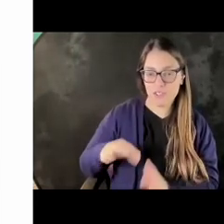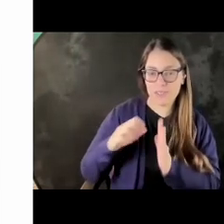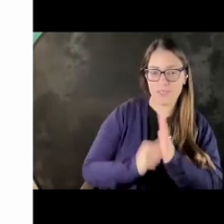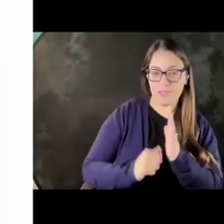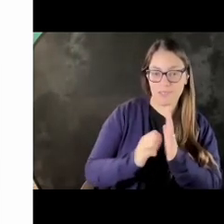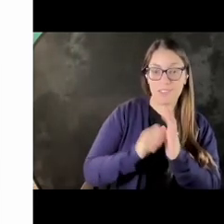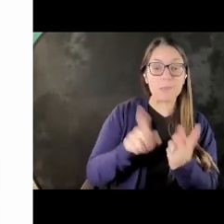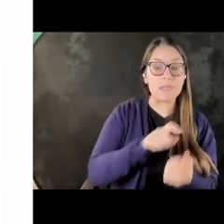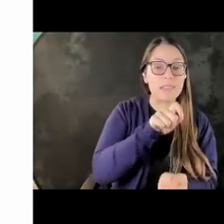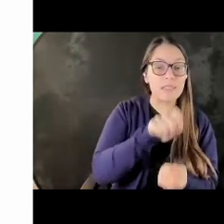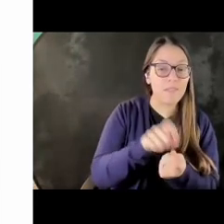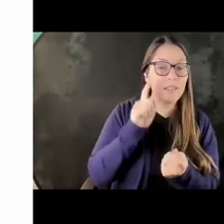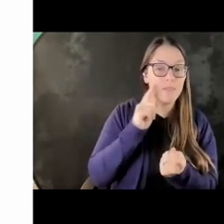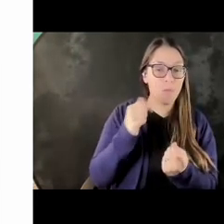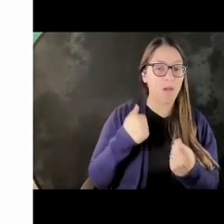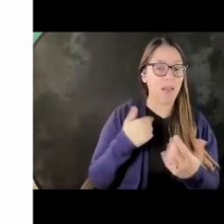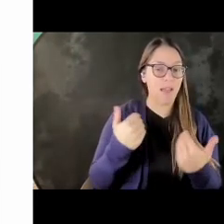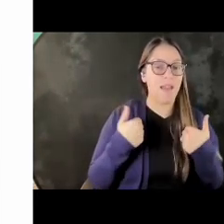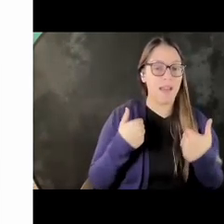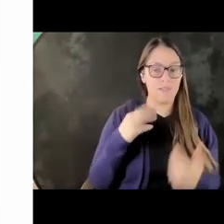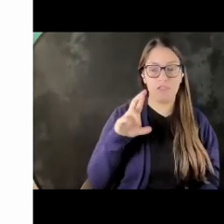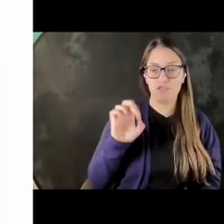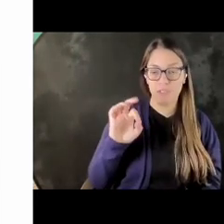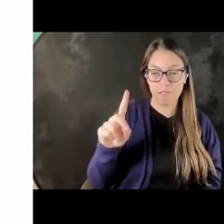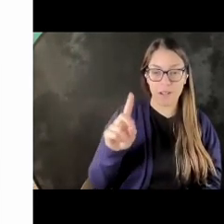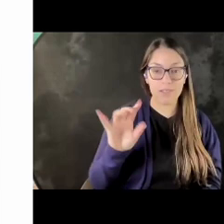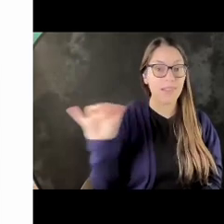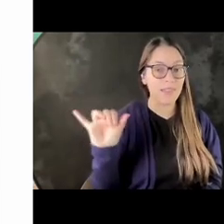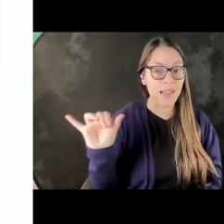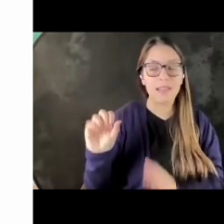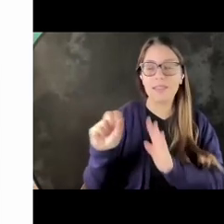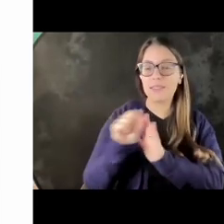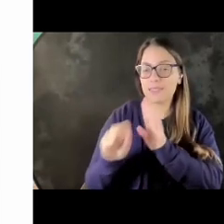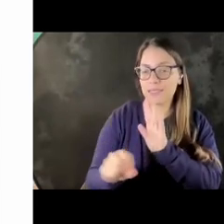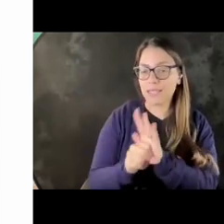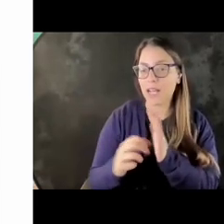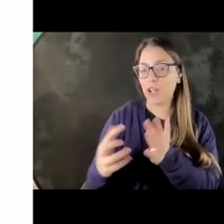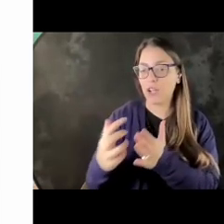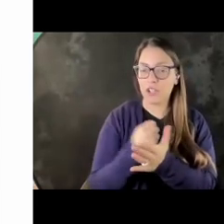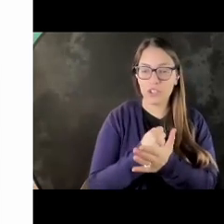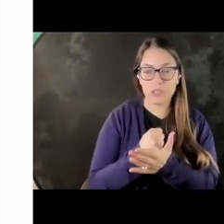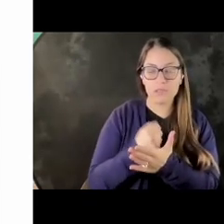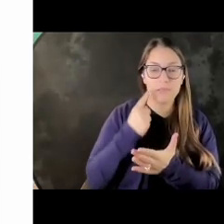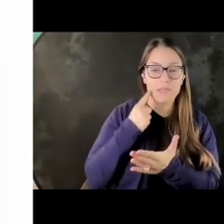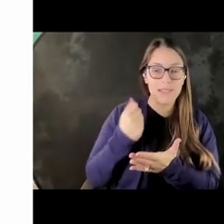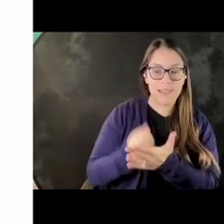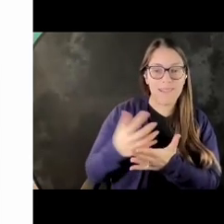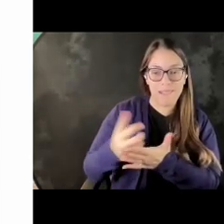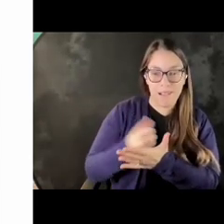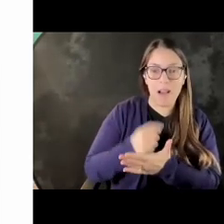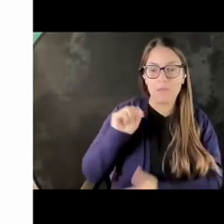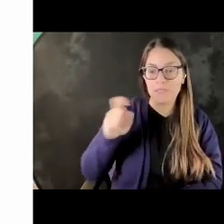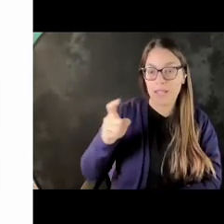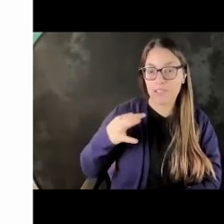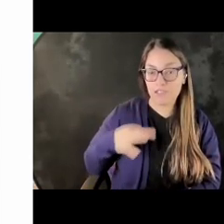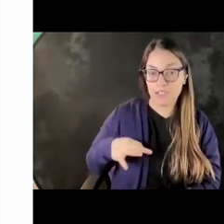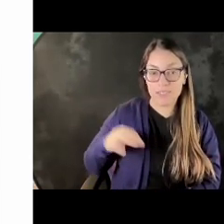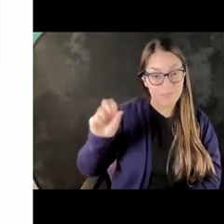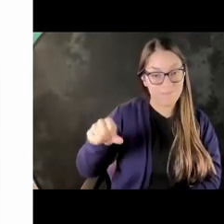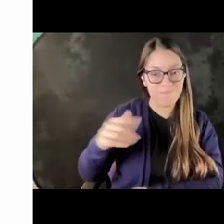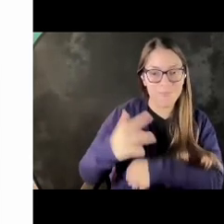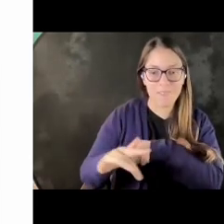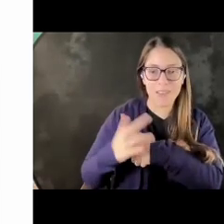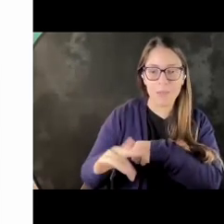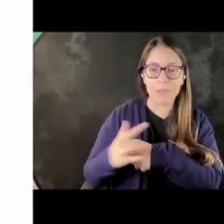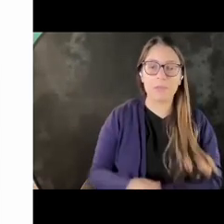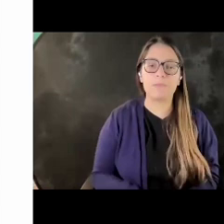those that may result in a refund, like a state earned income tax credit. Yeah, there are state income tax credits. The